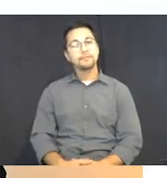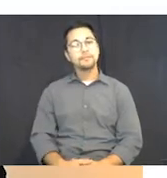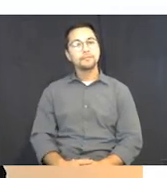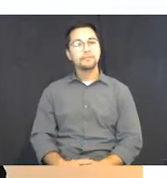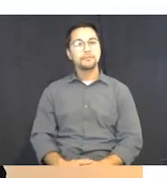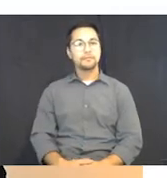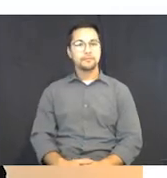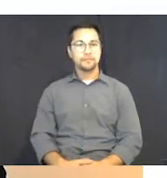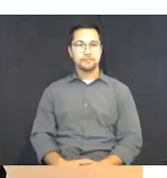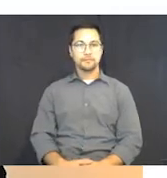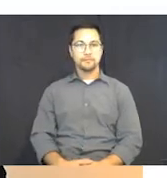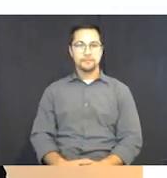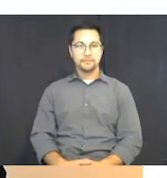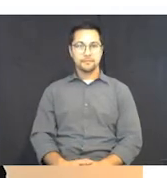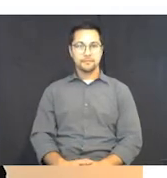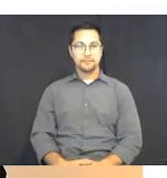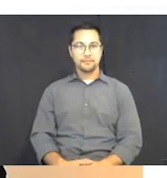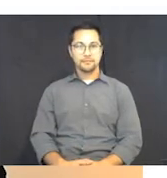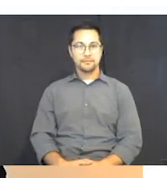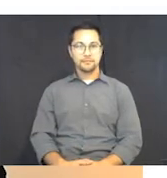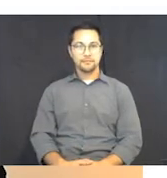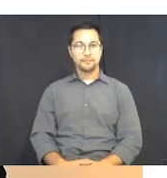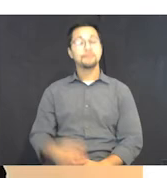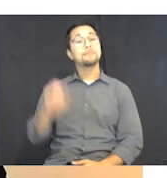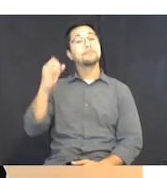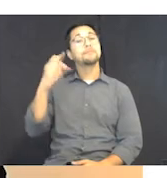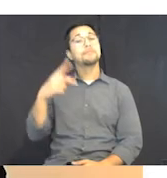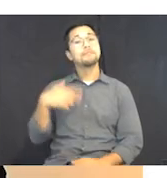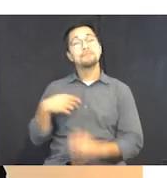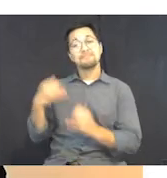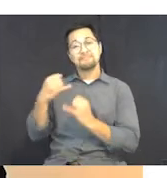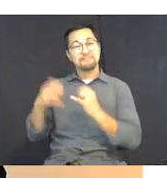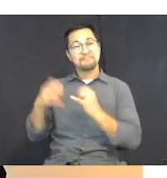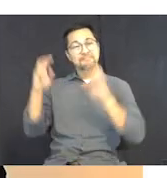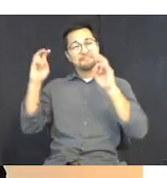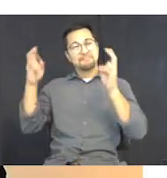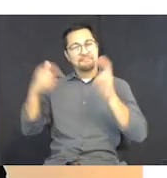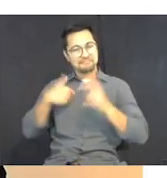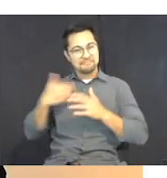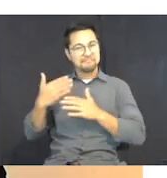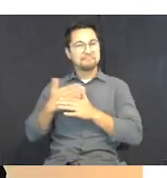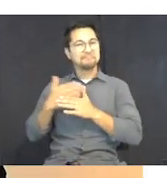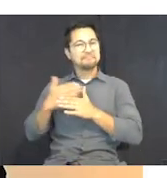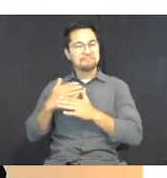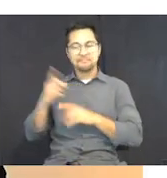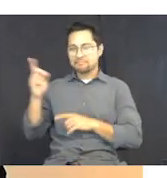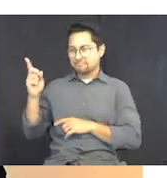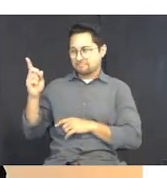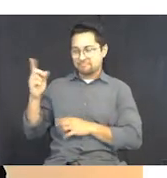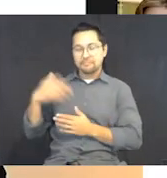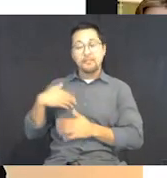makes things easier. For people with disabilities, technology makes things possible.